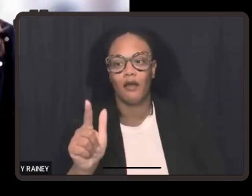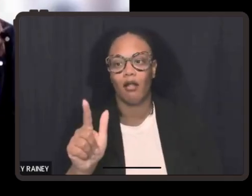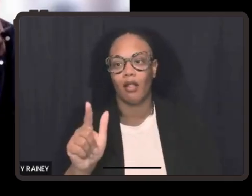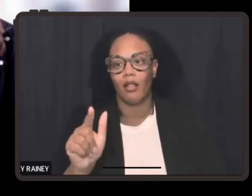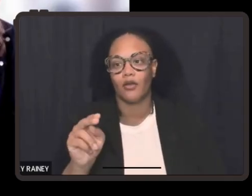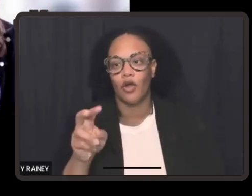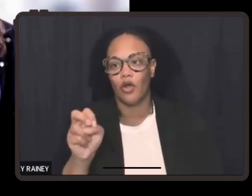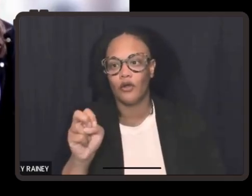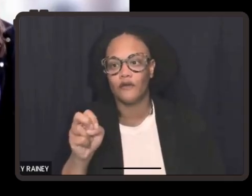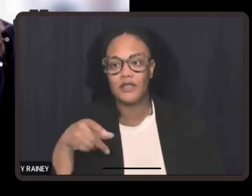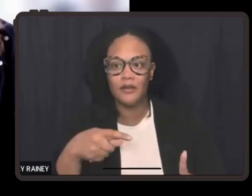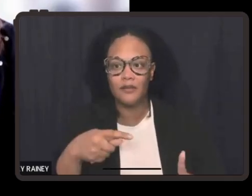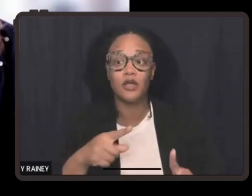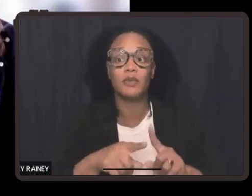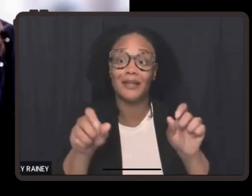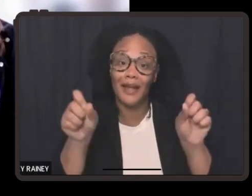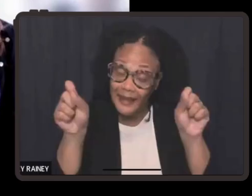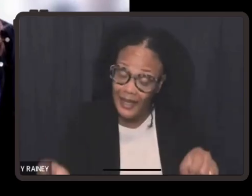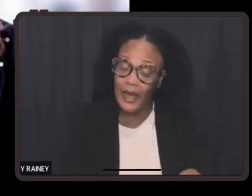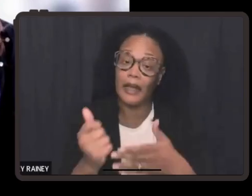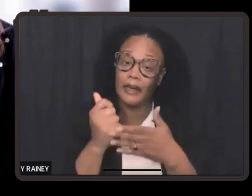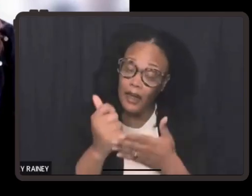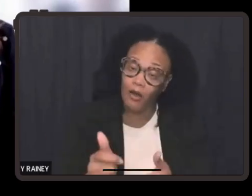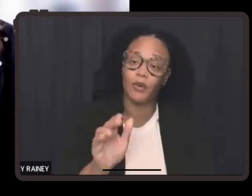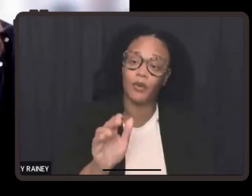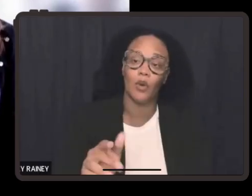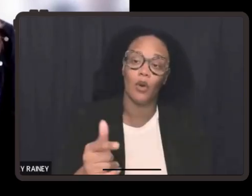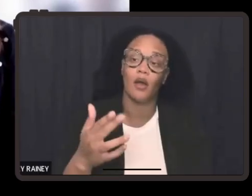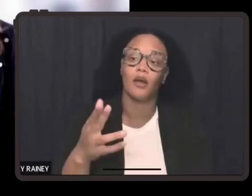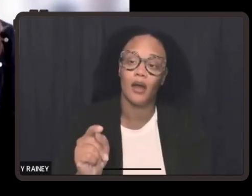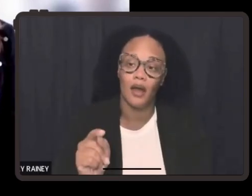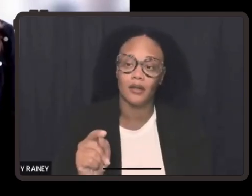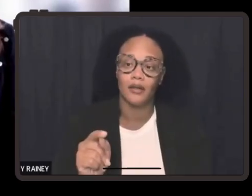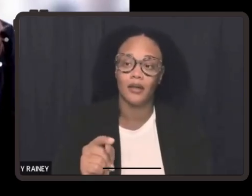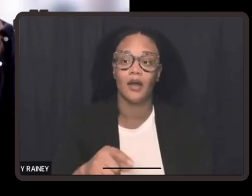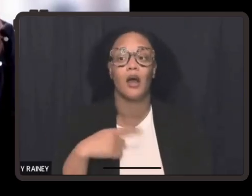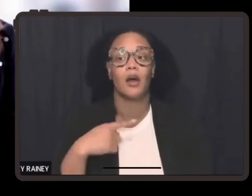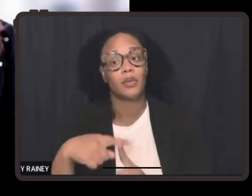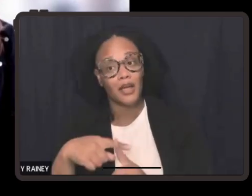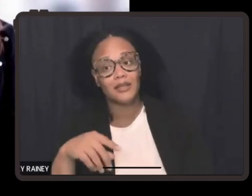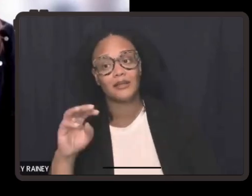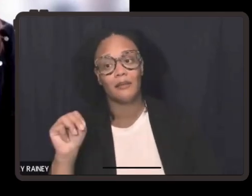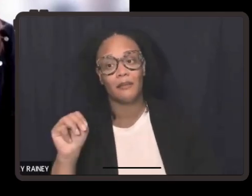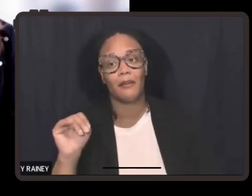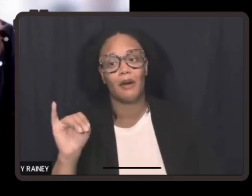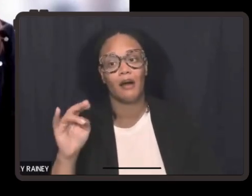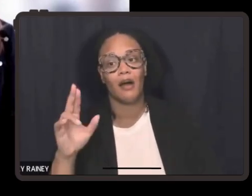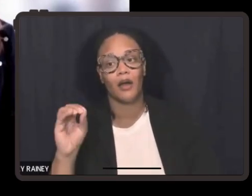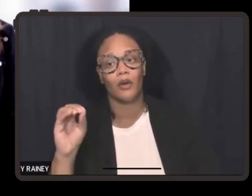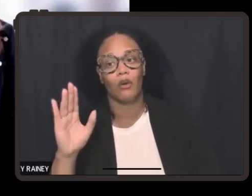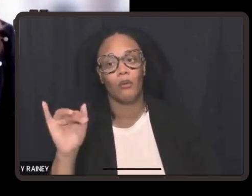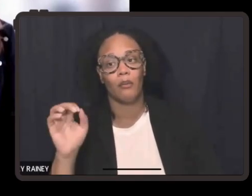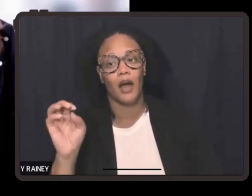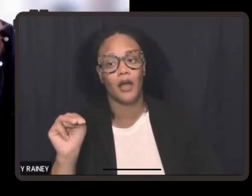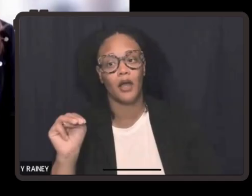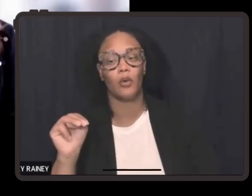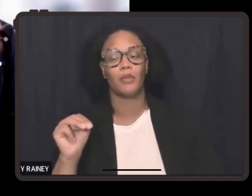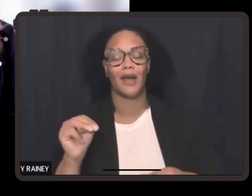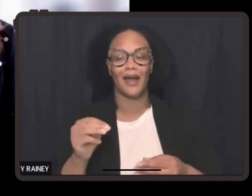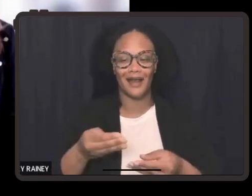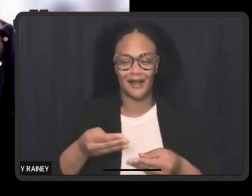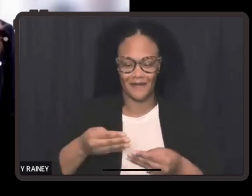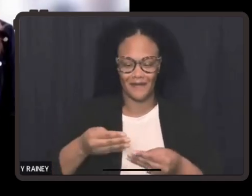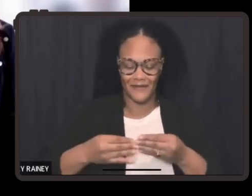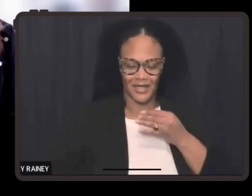gut. And of course, you've got a microbiome that's going on there that feeds back to the sort of the systems in the brain, and it